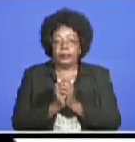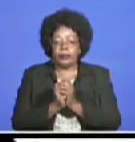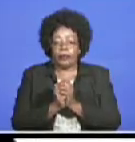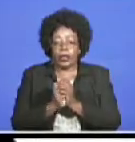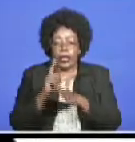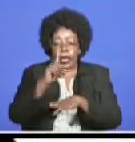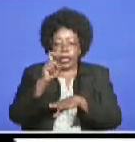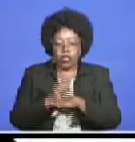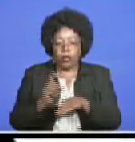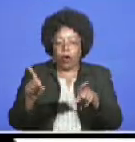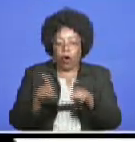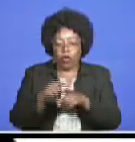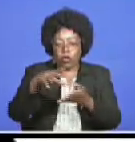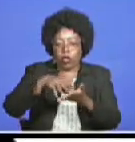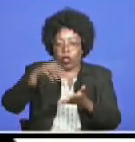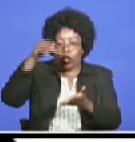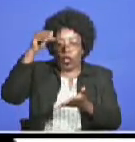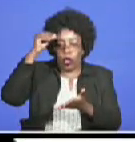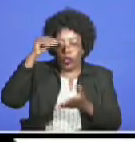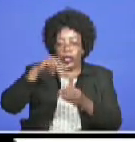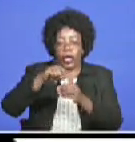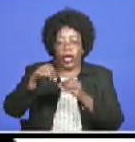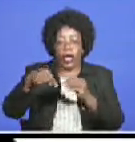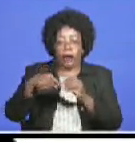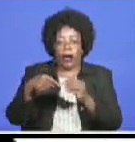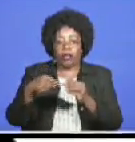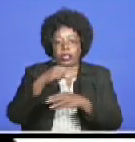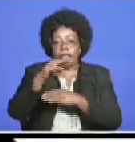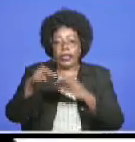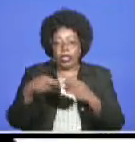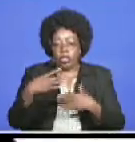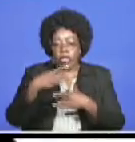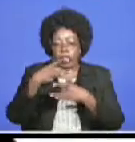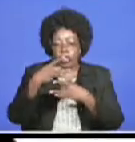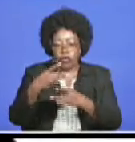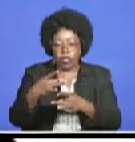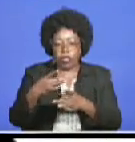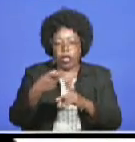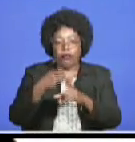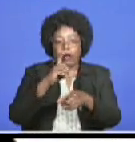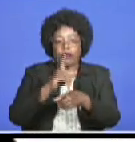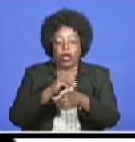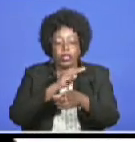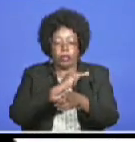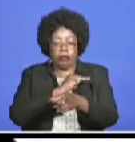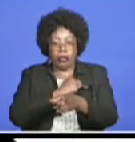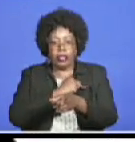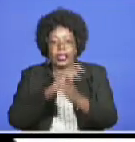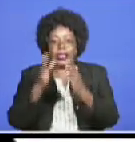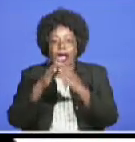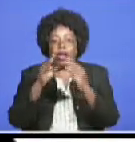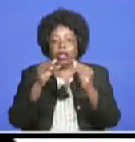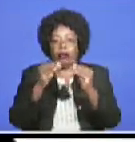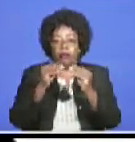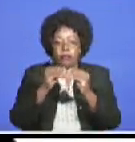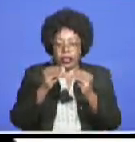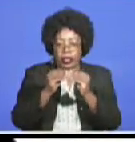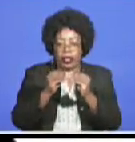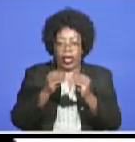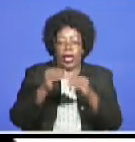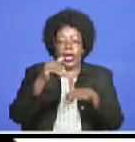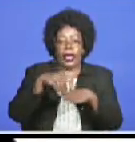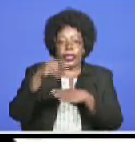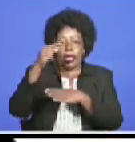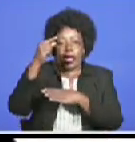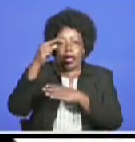Well, Exuma residents also learned more about several issues of national interest from Prime Minister, the Most Honorable Dr. Hubert Minnis, during a town meeting in Black Point earlier this